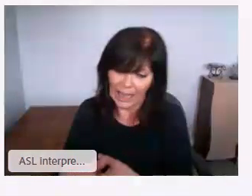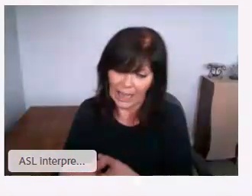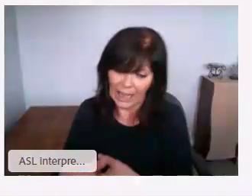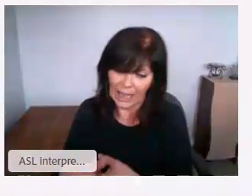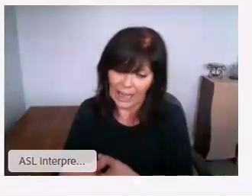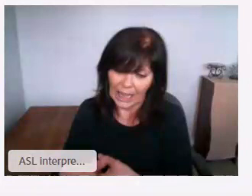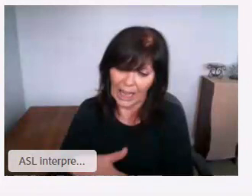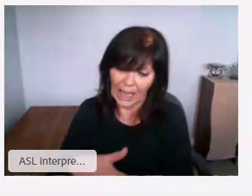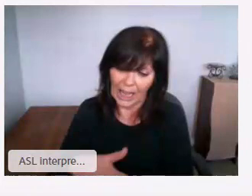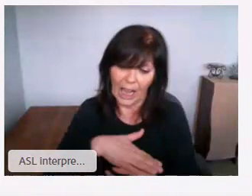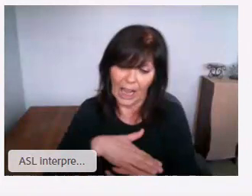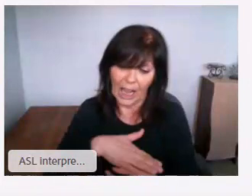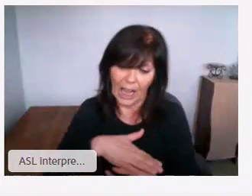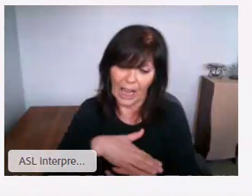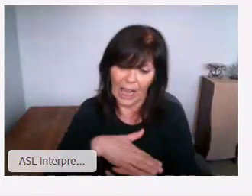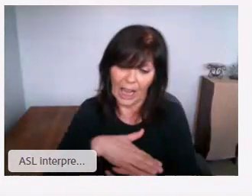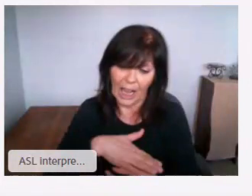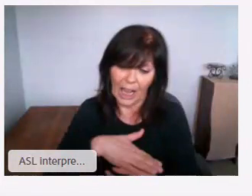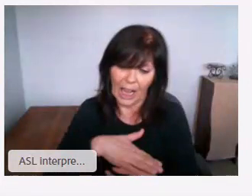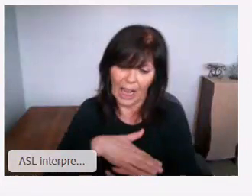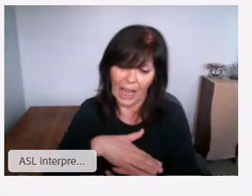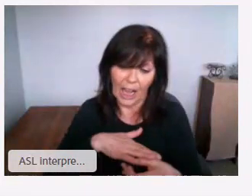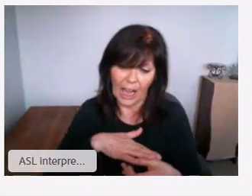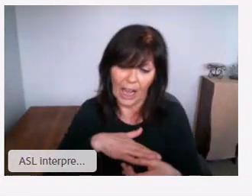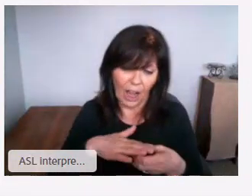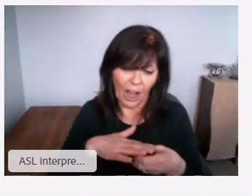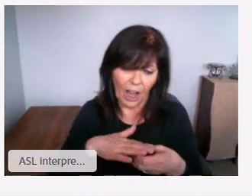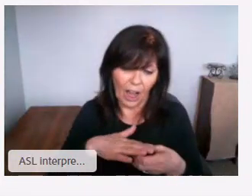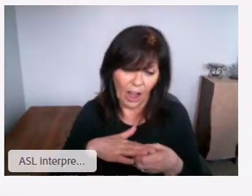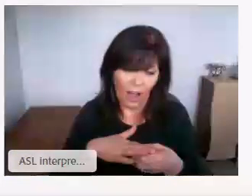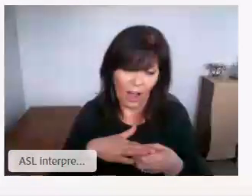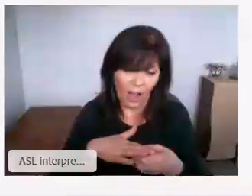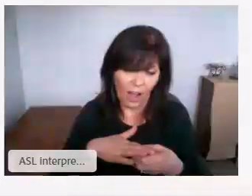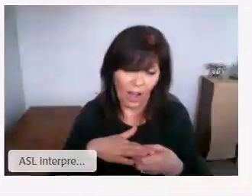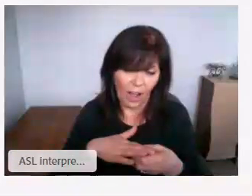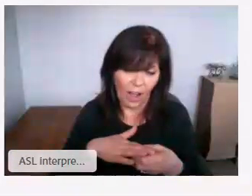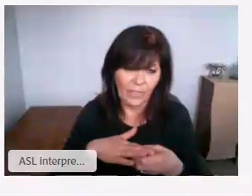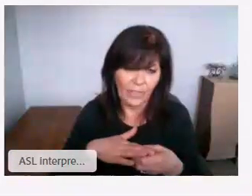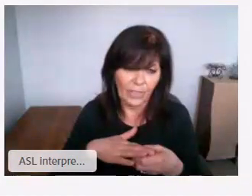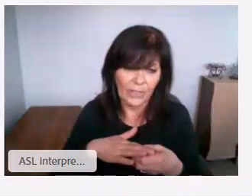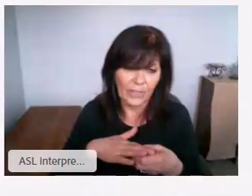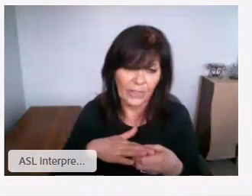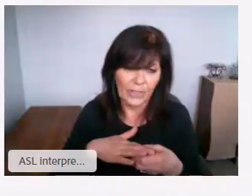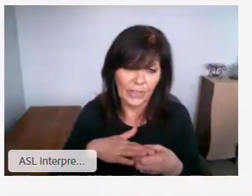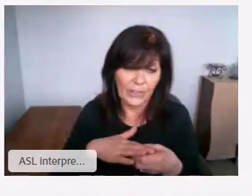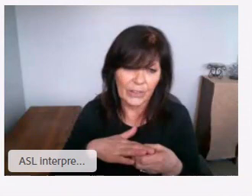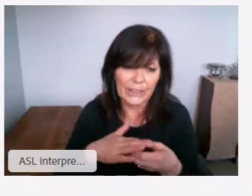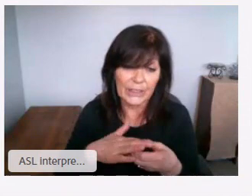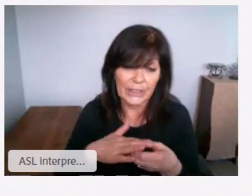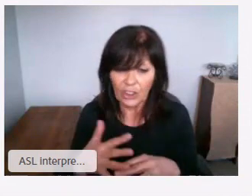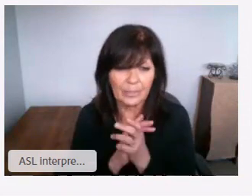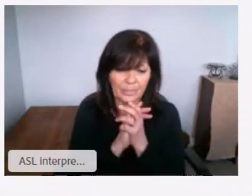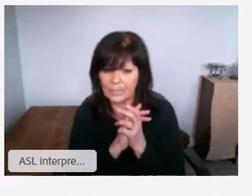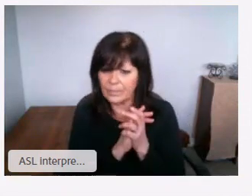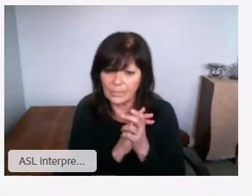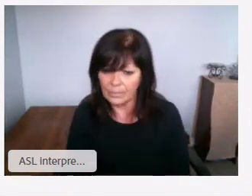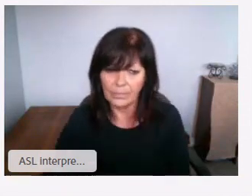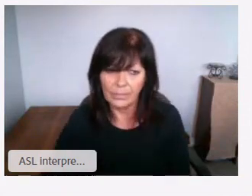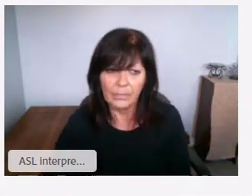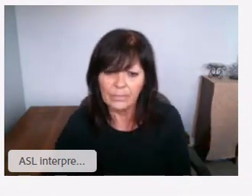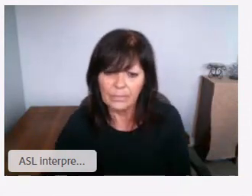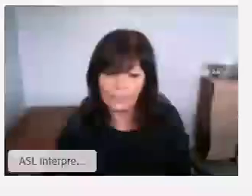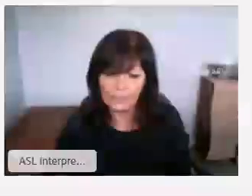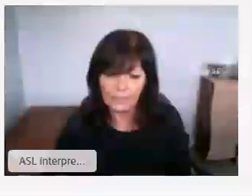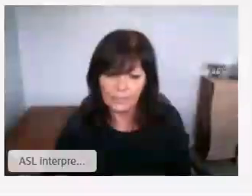testing which covers the integration into the app. But both of those are folded